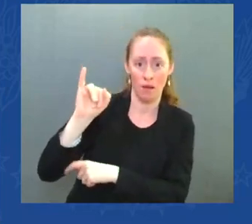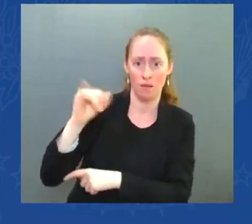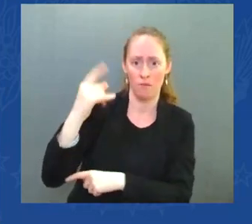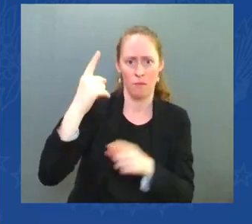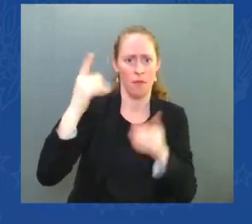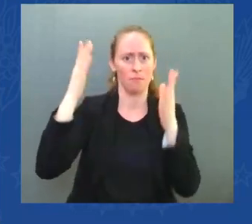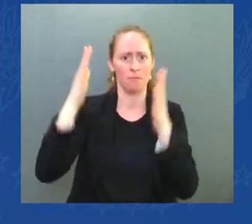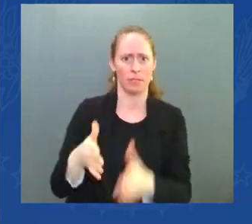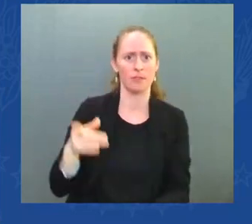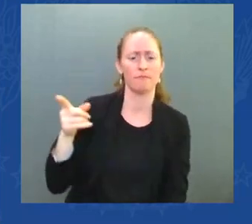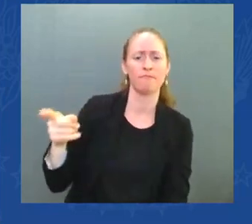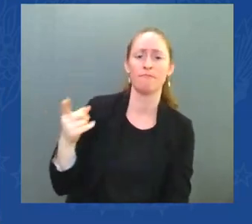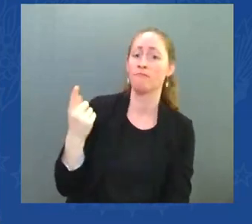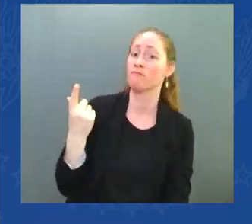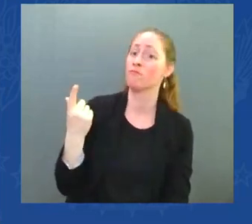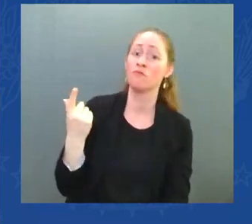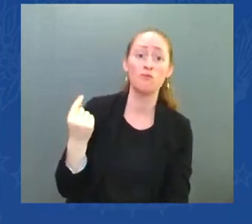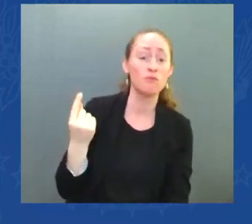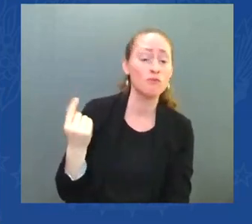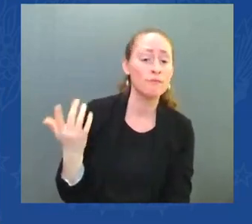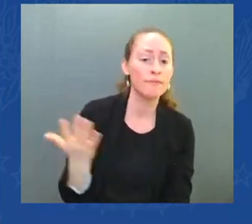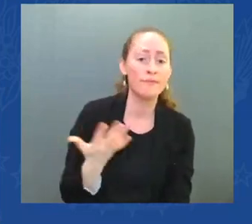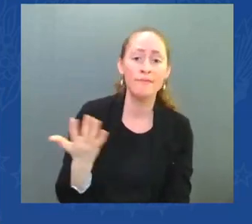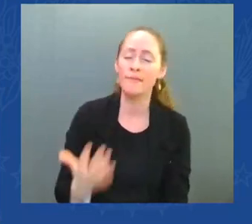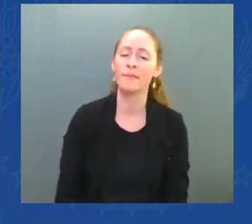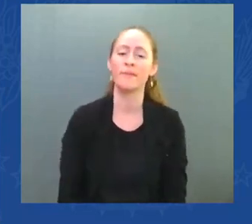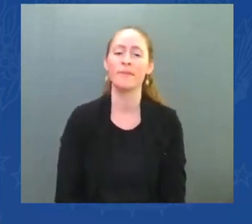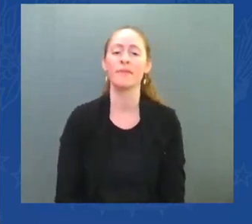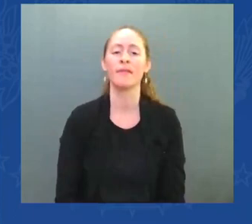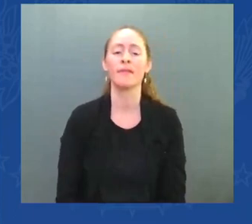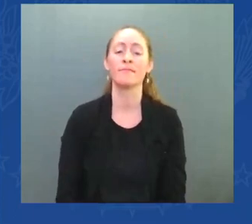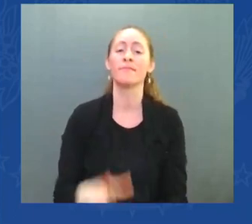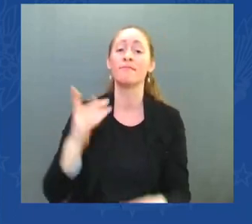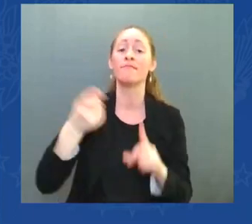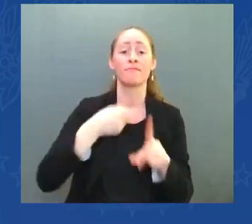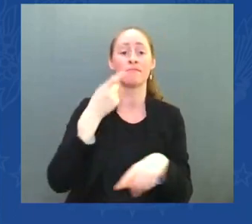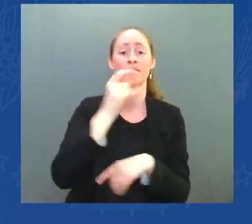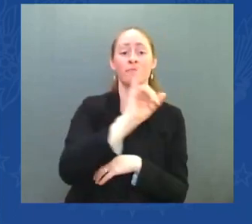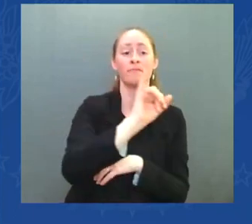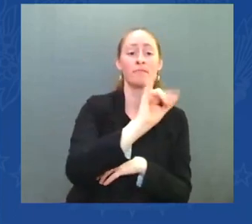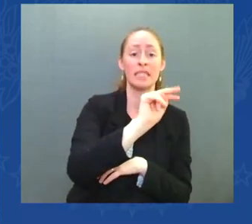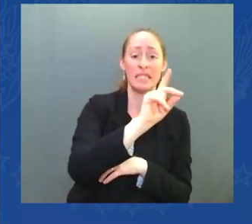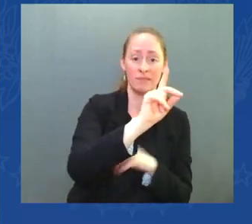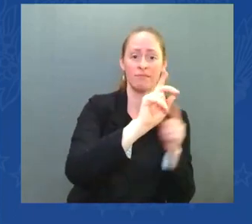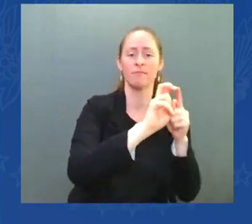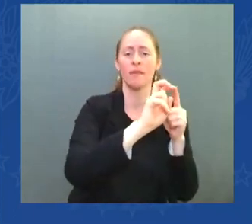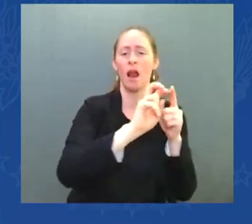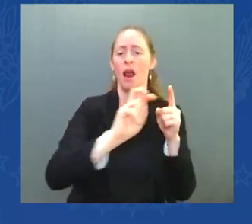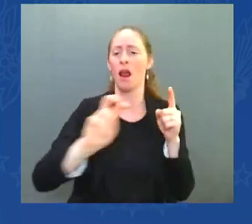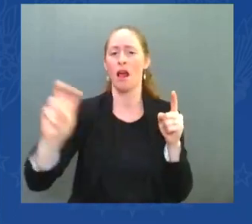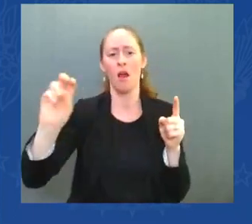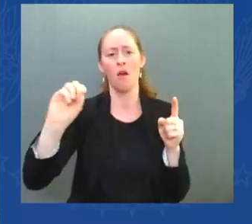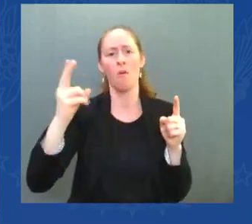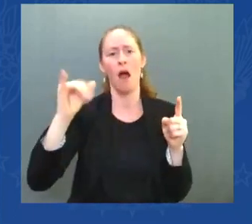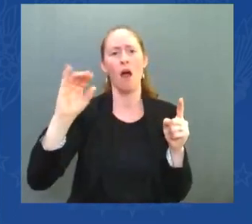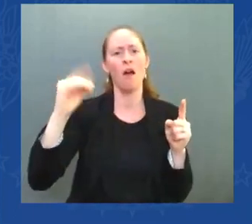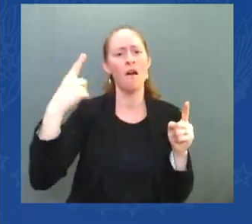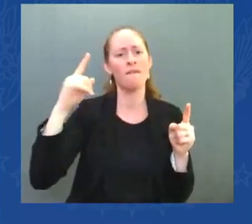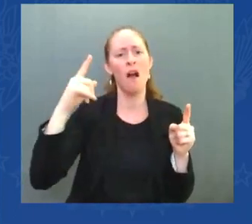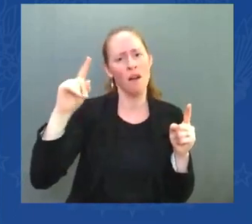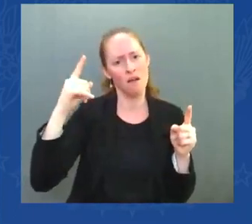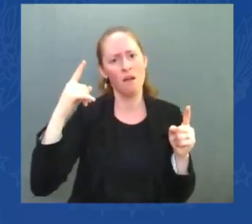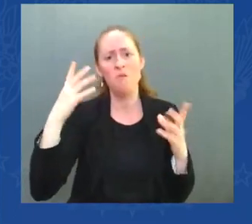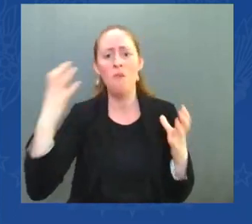Ohio. And last, and certainly not least, I have partnered with the ATF for decades in